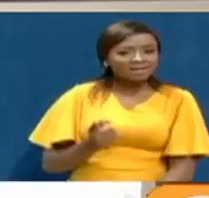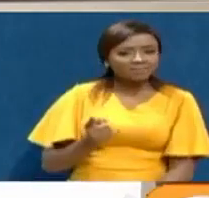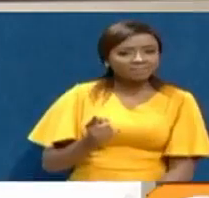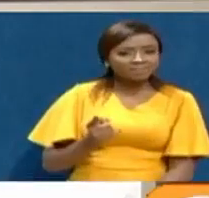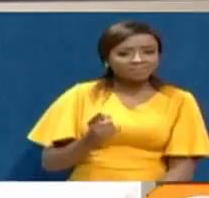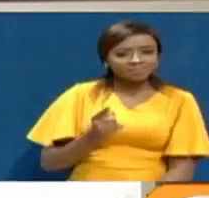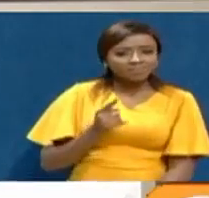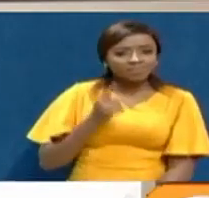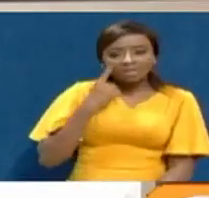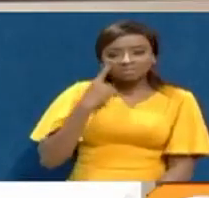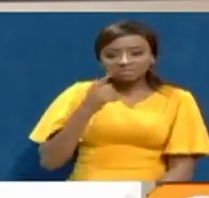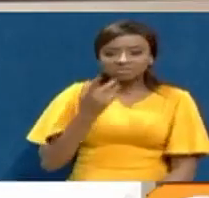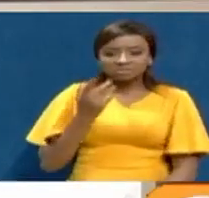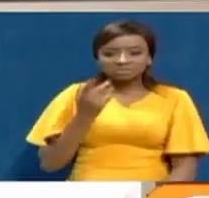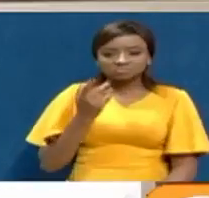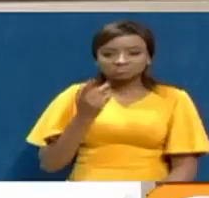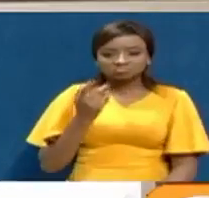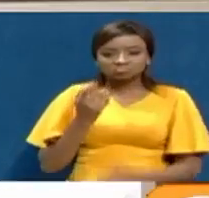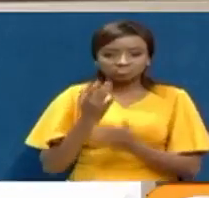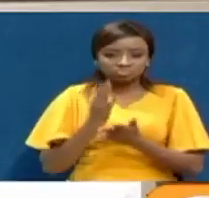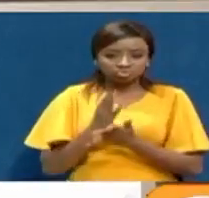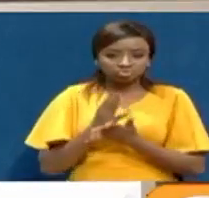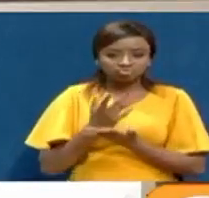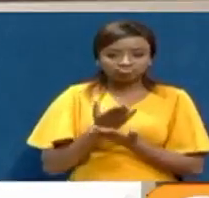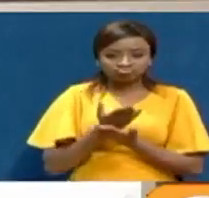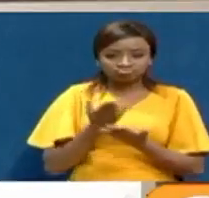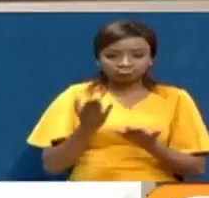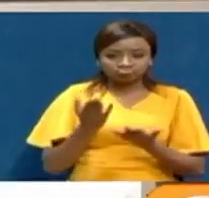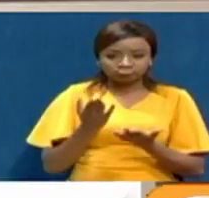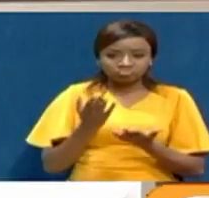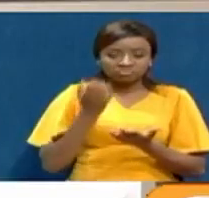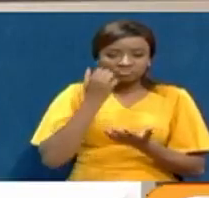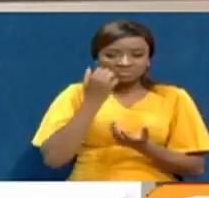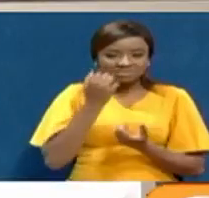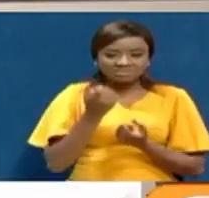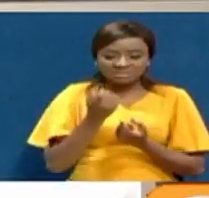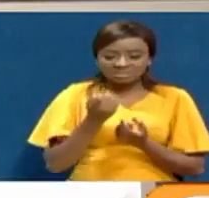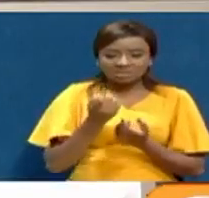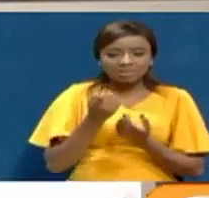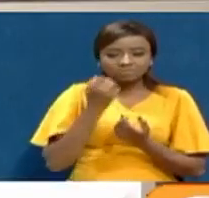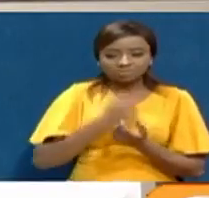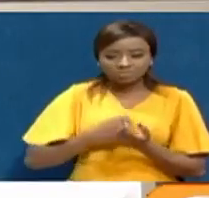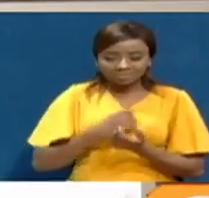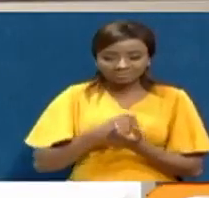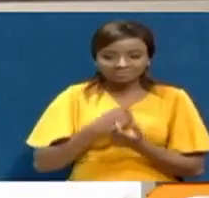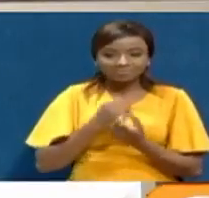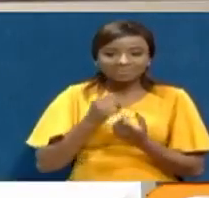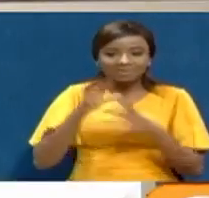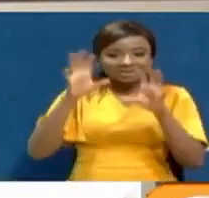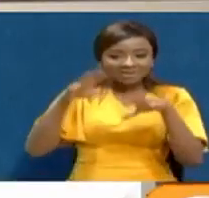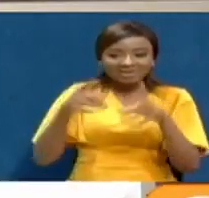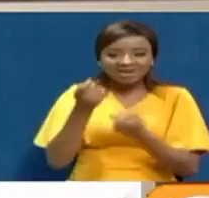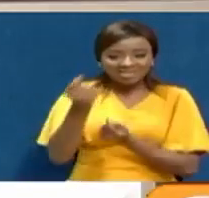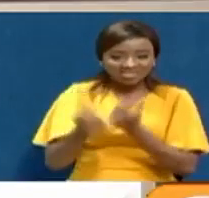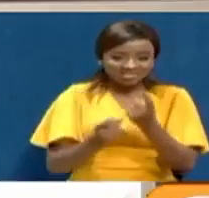seeing near average sea surface temperatures over the East African coast or the Western Indian Ocean. And the